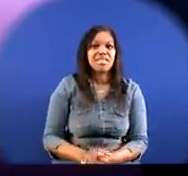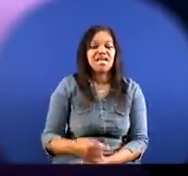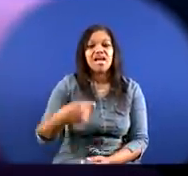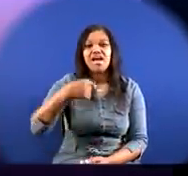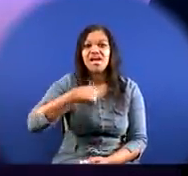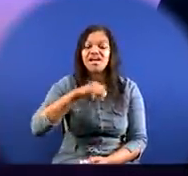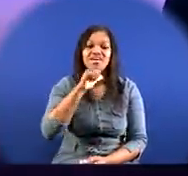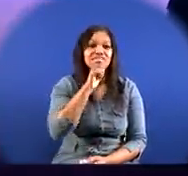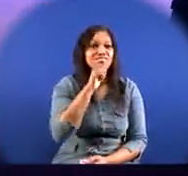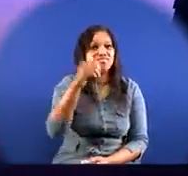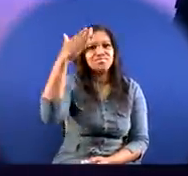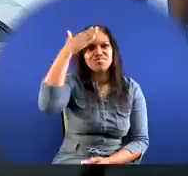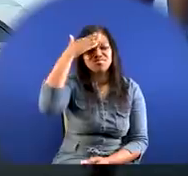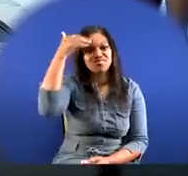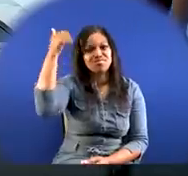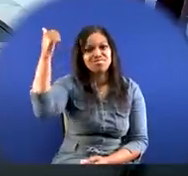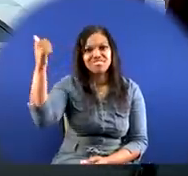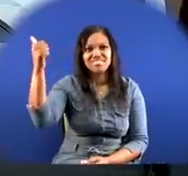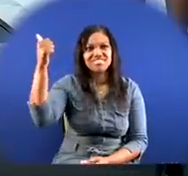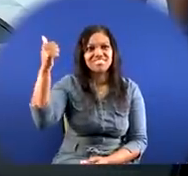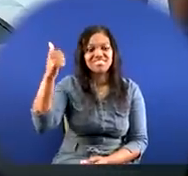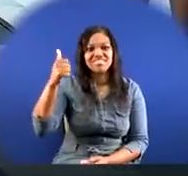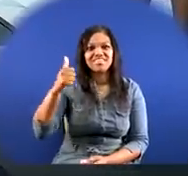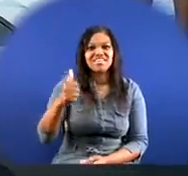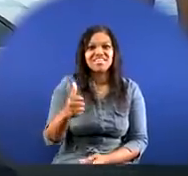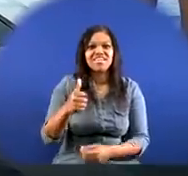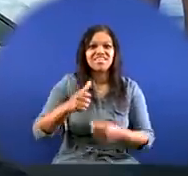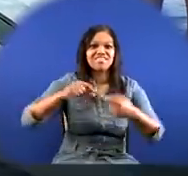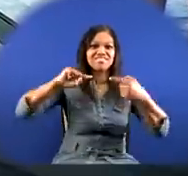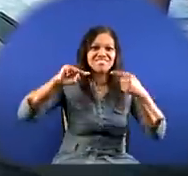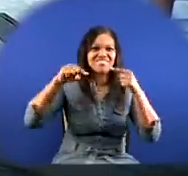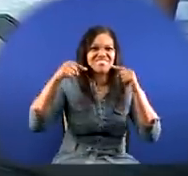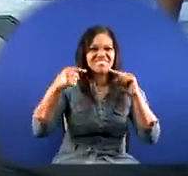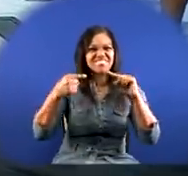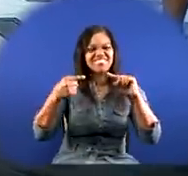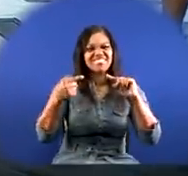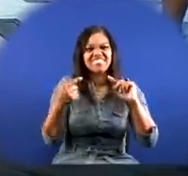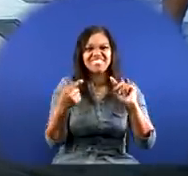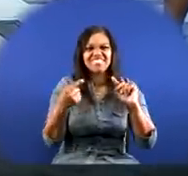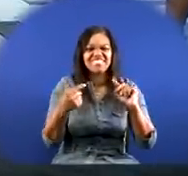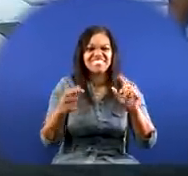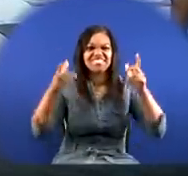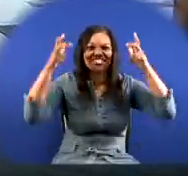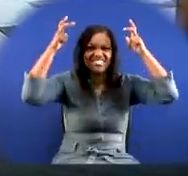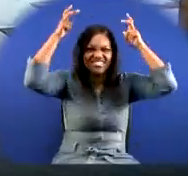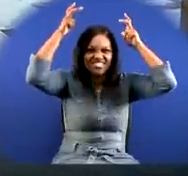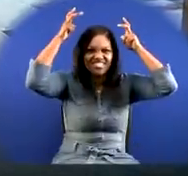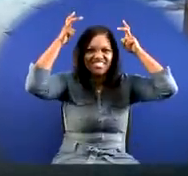Let thy forget, thy throne.